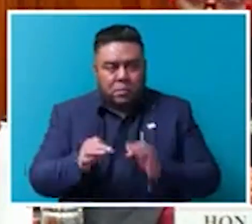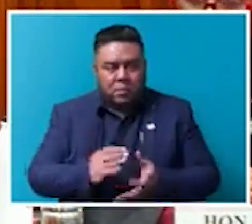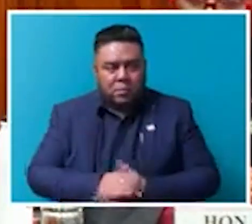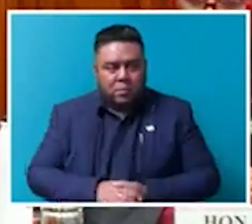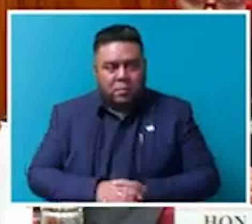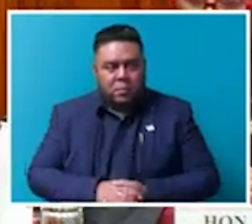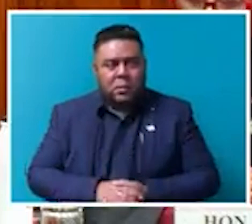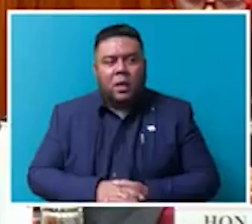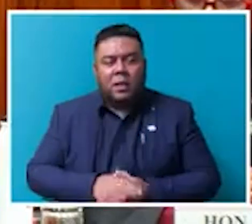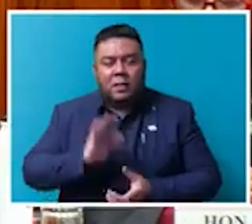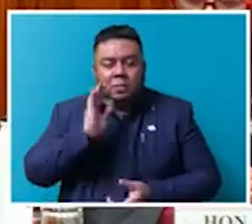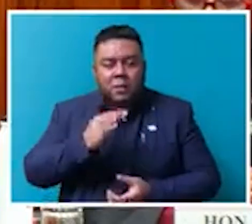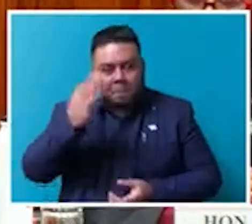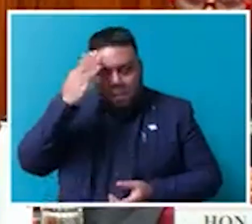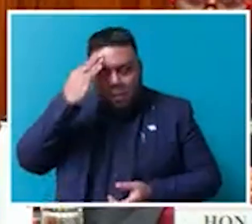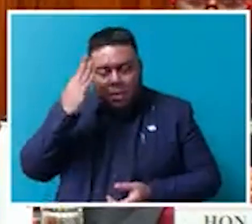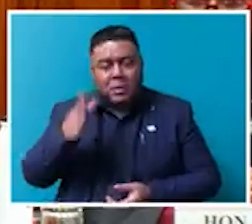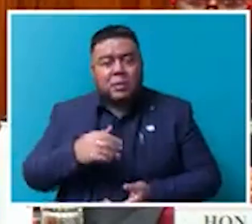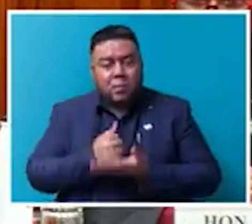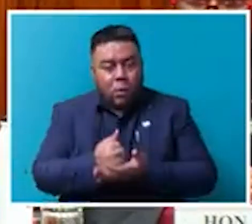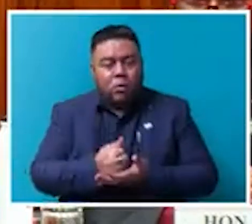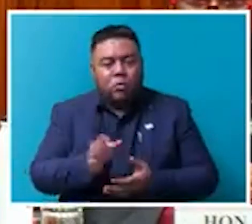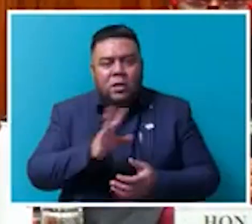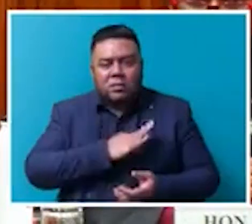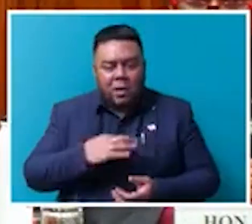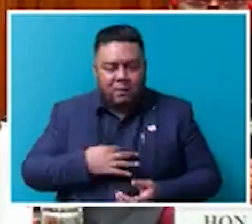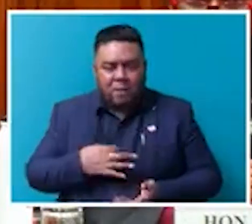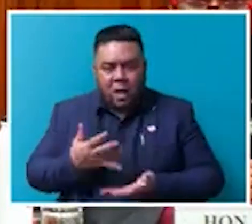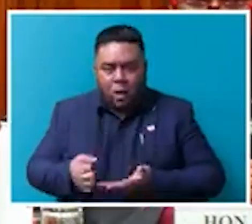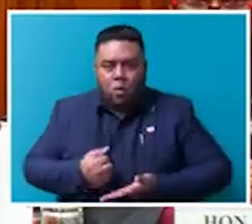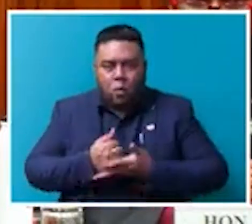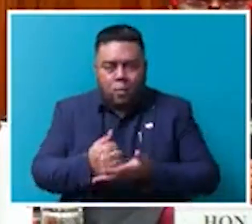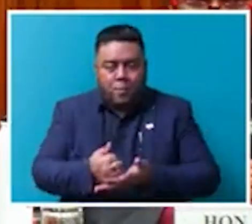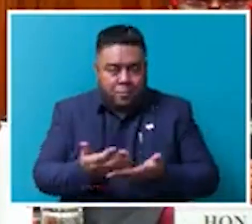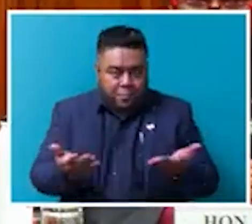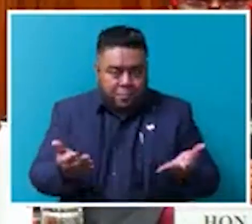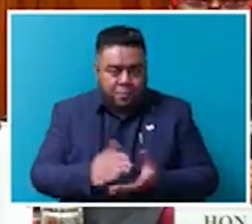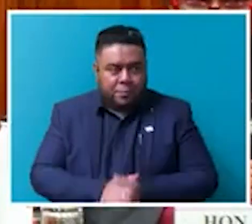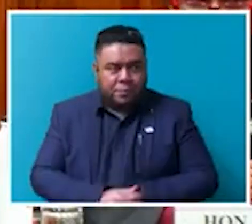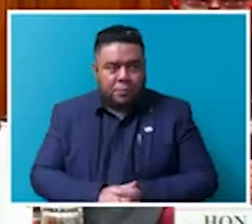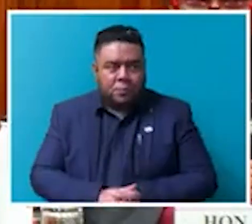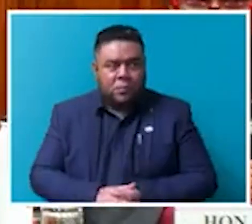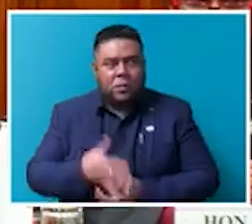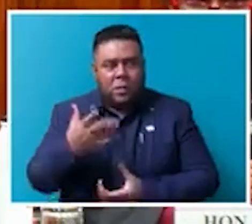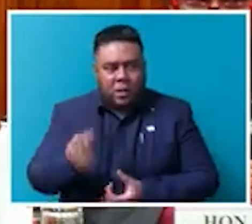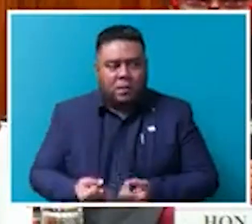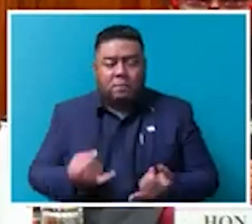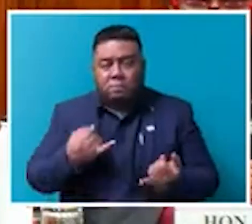be provided to the staff as well, as to how they are supposed to handle. There have been some very,